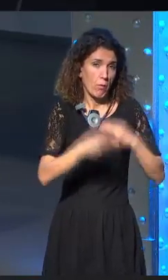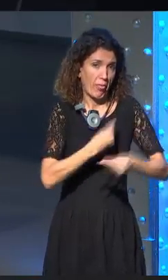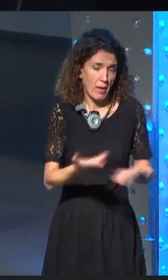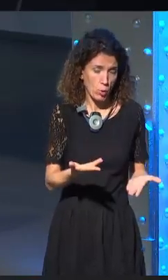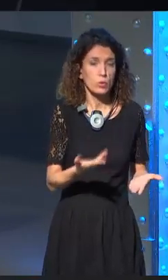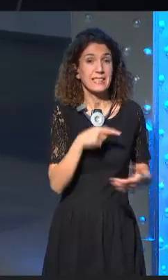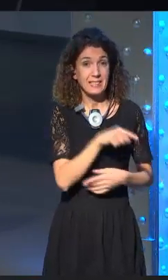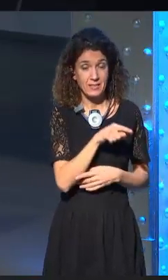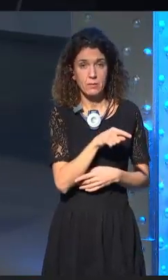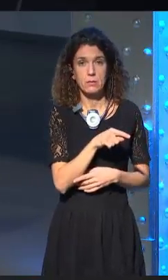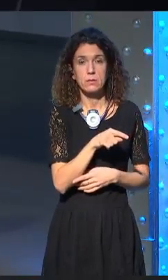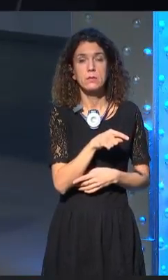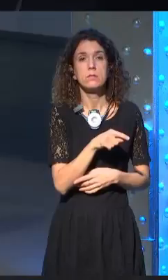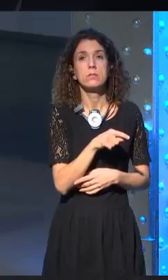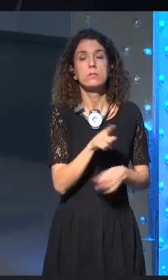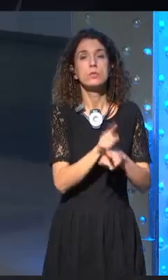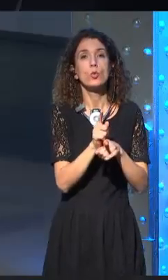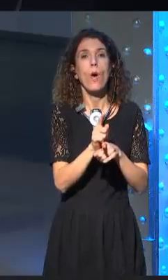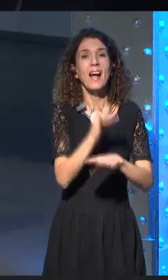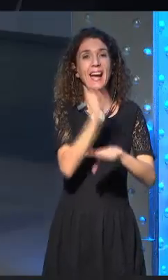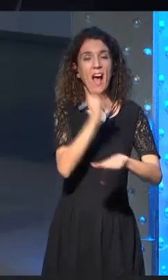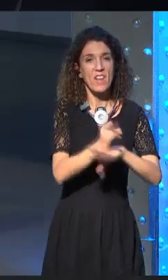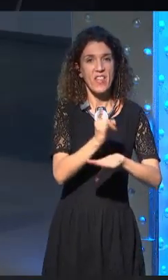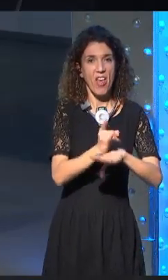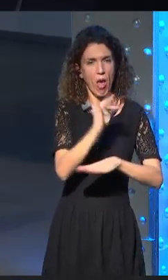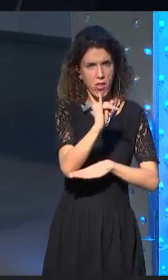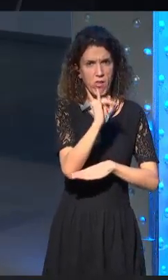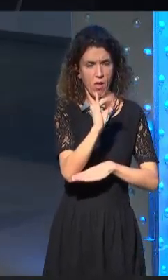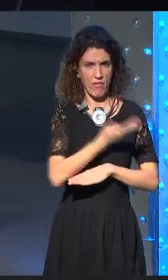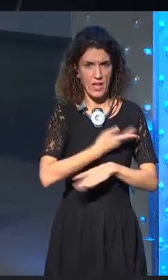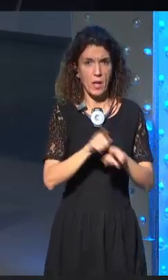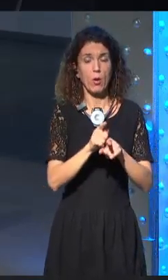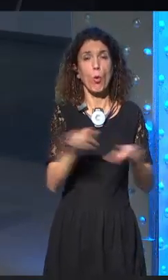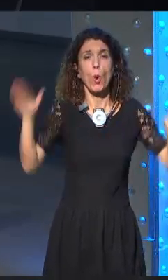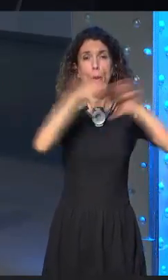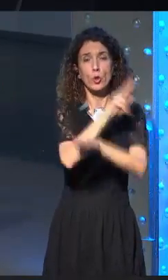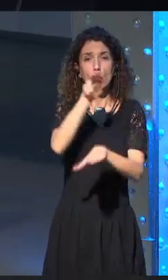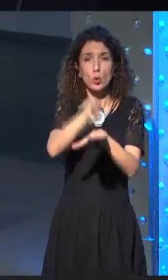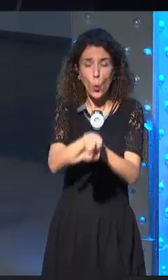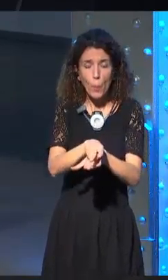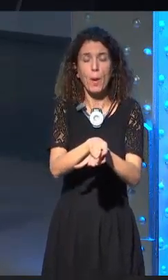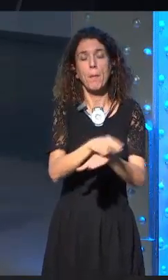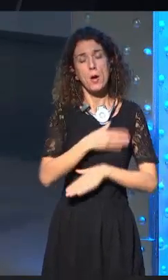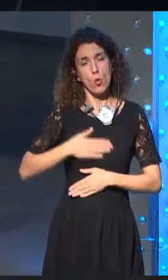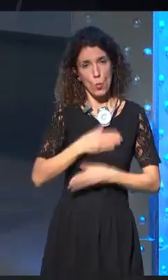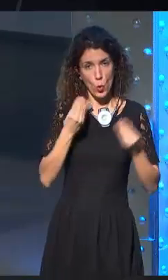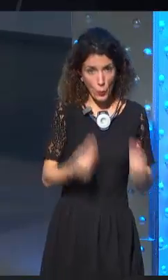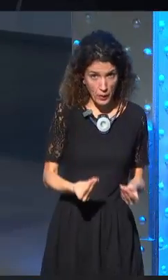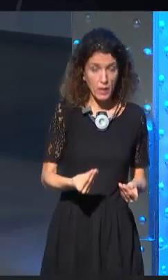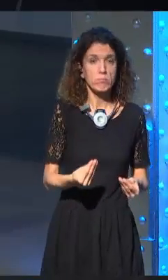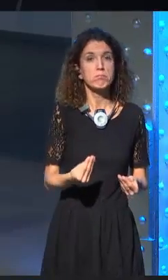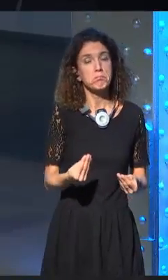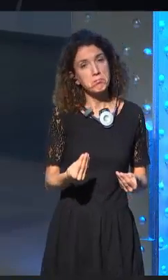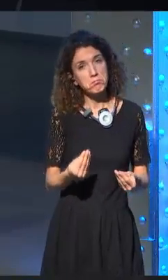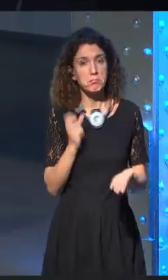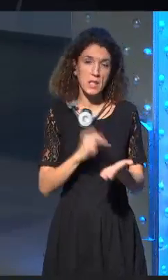gravity all day. And then when you go home at night, you might lie on the couch, you're more comfortable than you were when you're walking around. When you lie in your